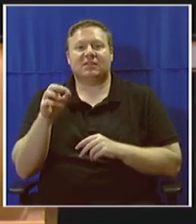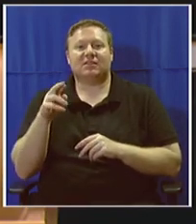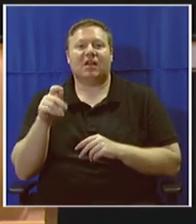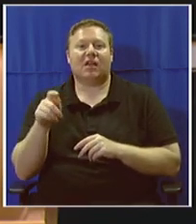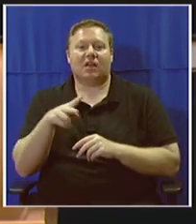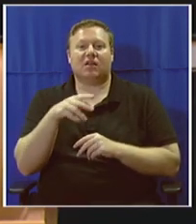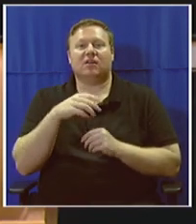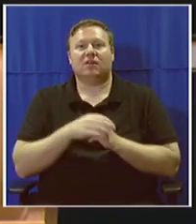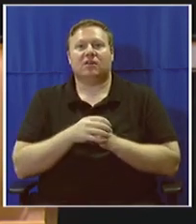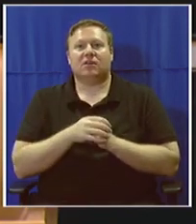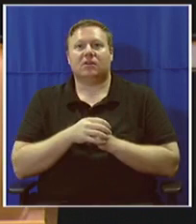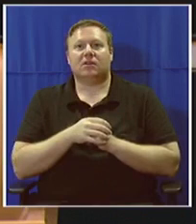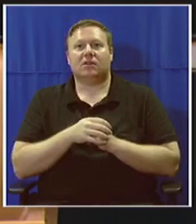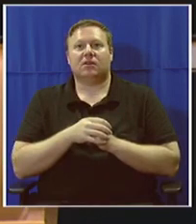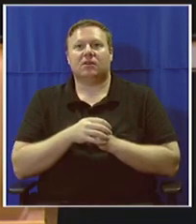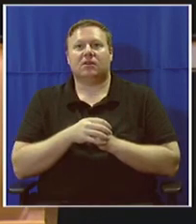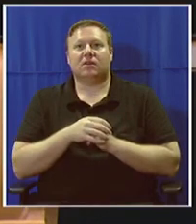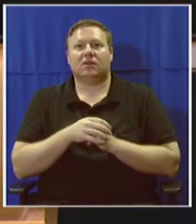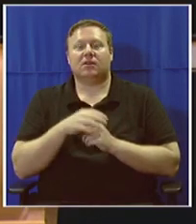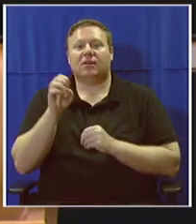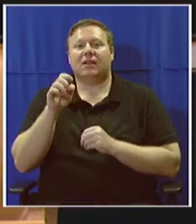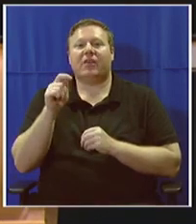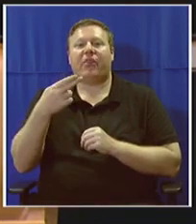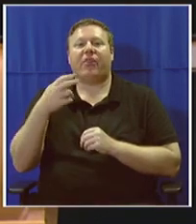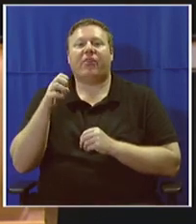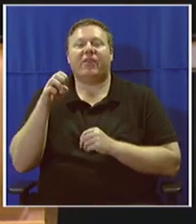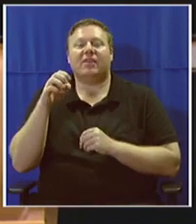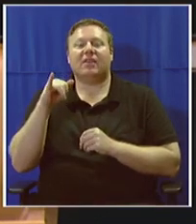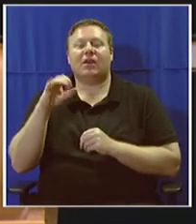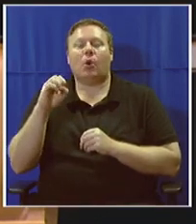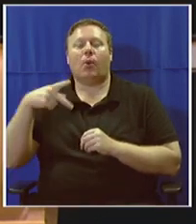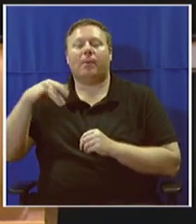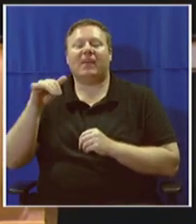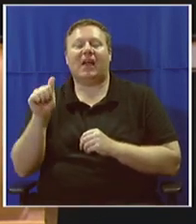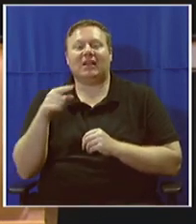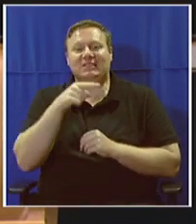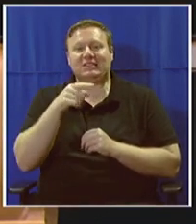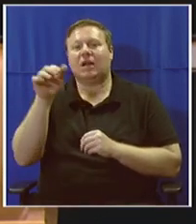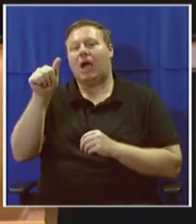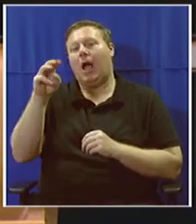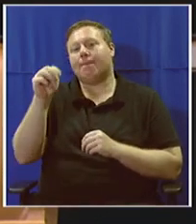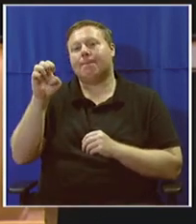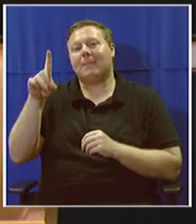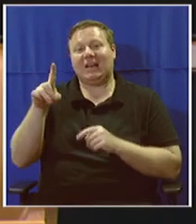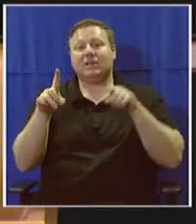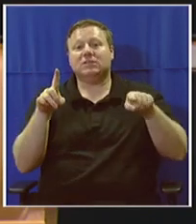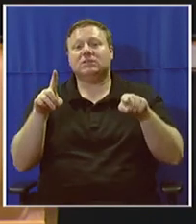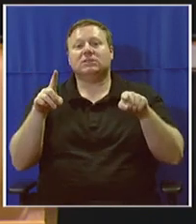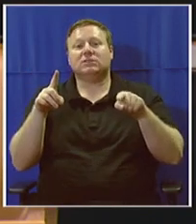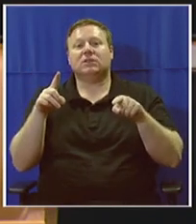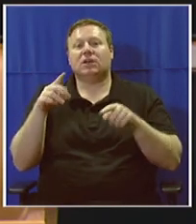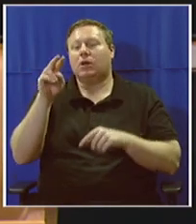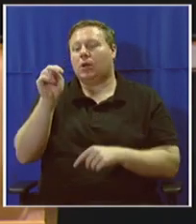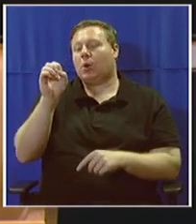the 2019 Nobel Peace Prize. Notes that Prime Minister Ahmed has been recognized for his efforts to